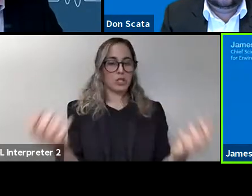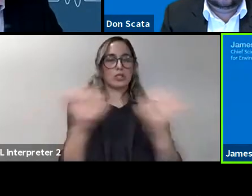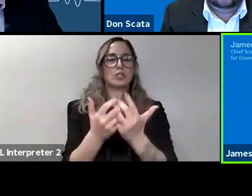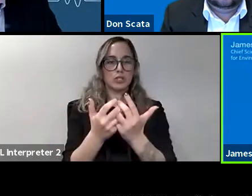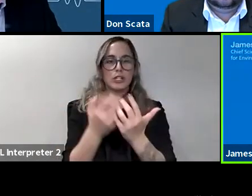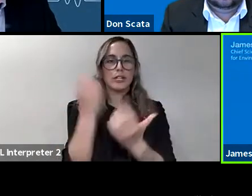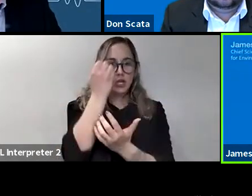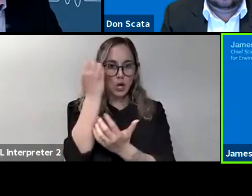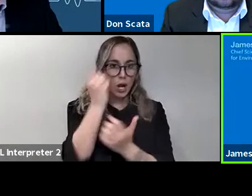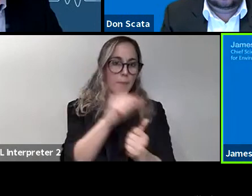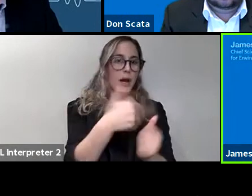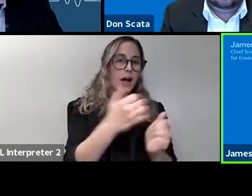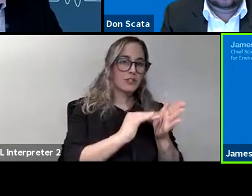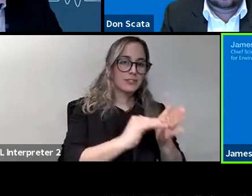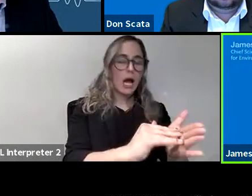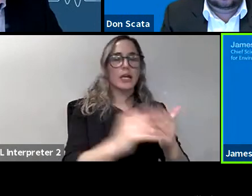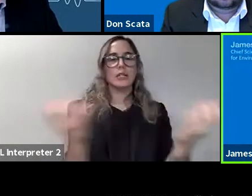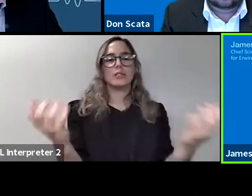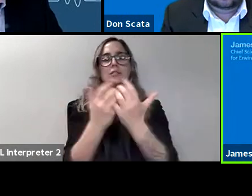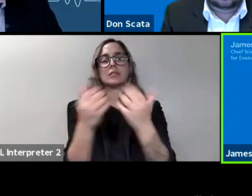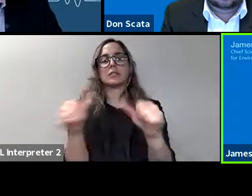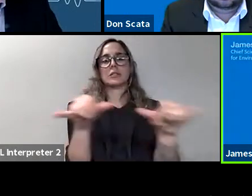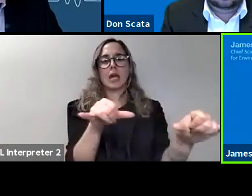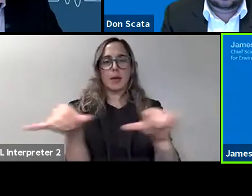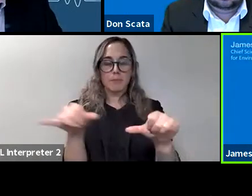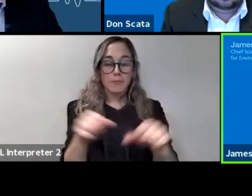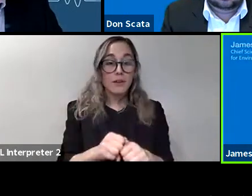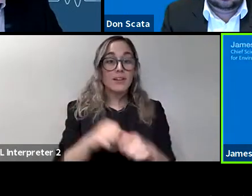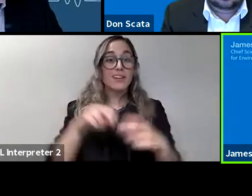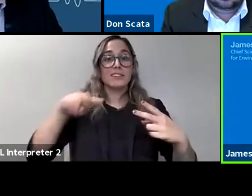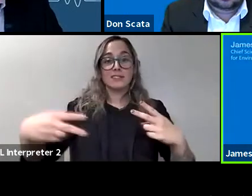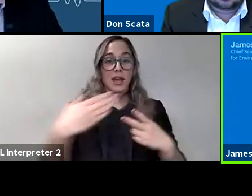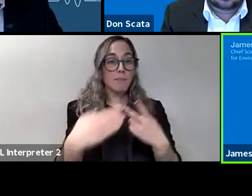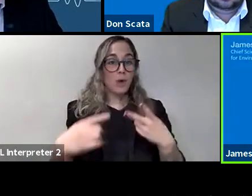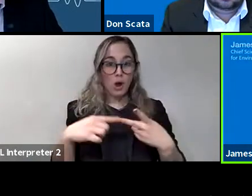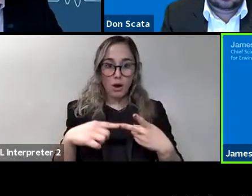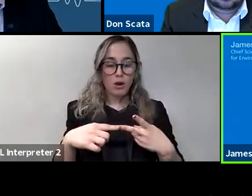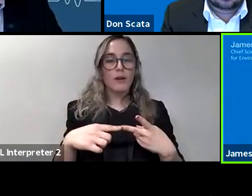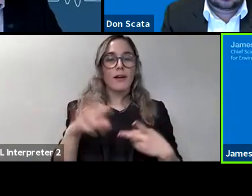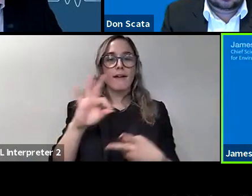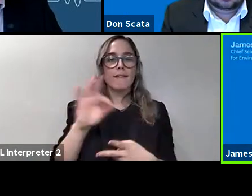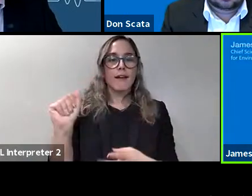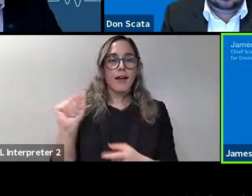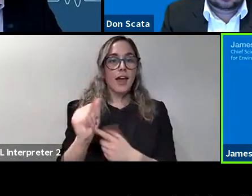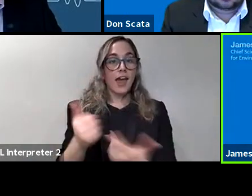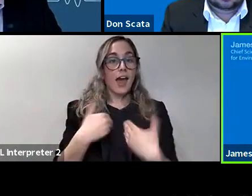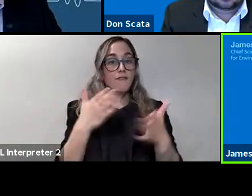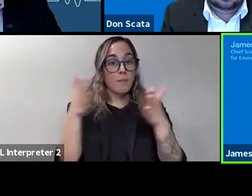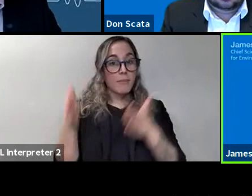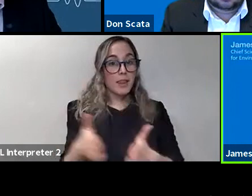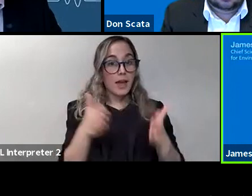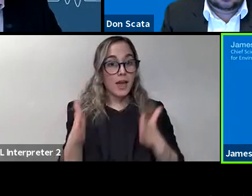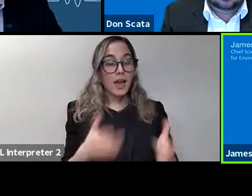similar studies. There's a second question to that one. Does the FAA have a plan